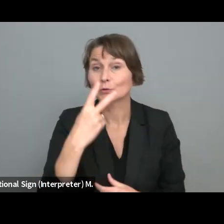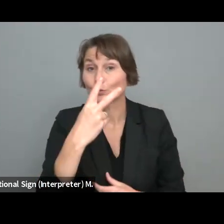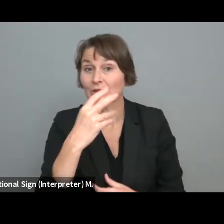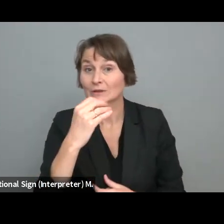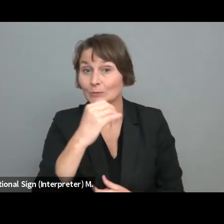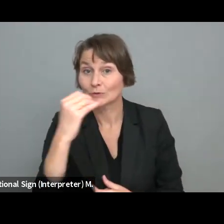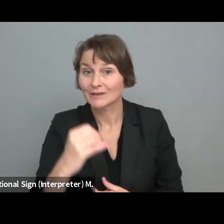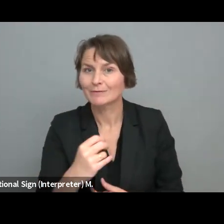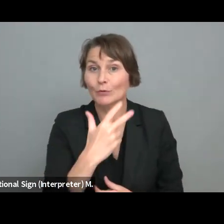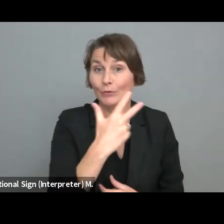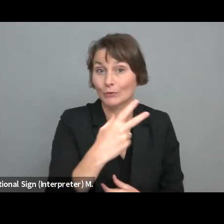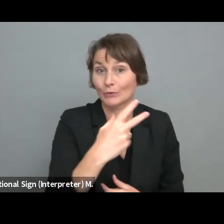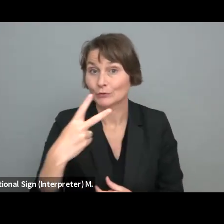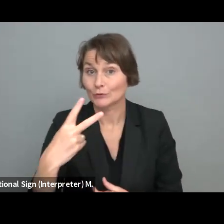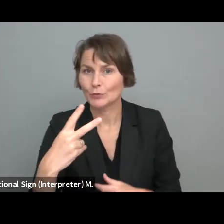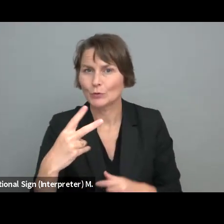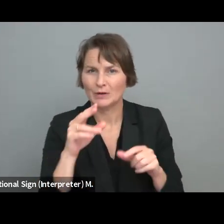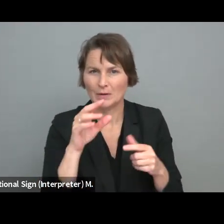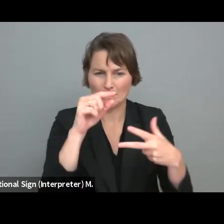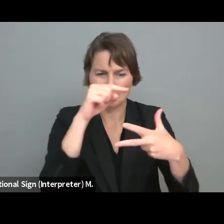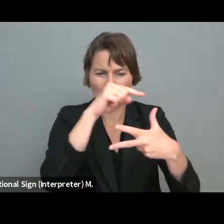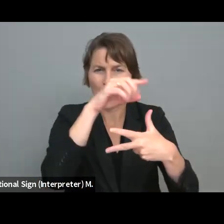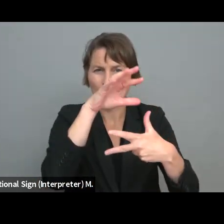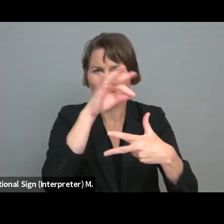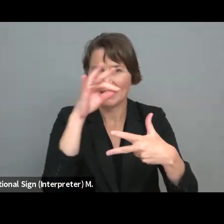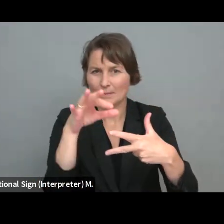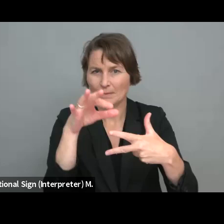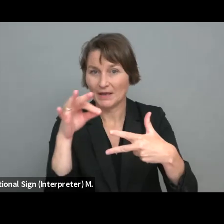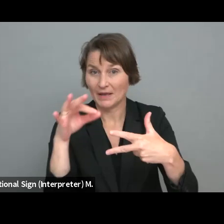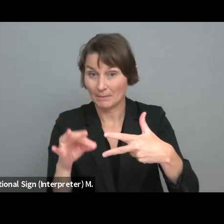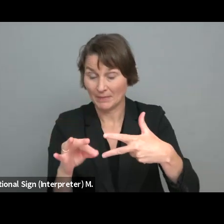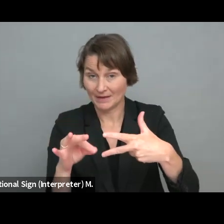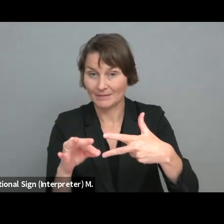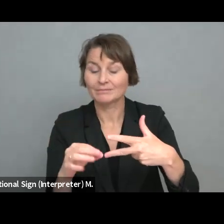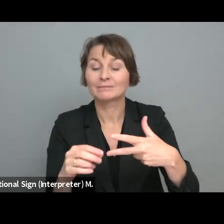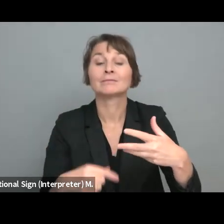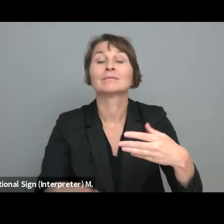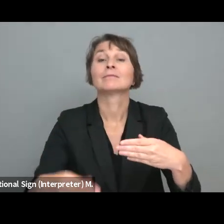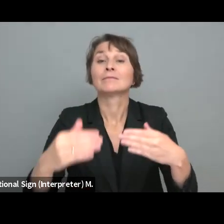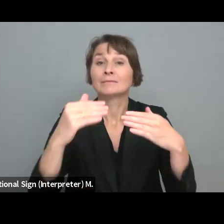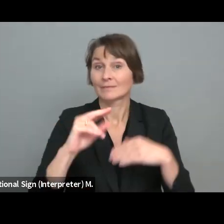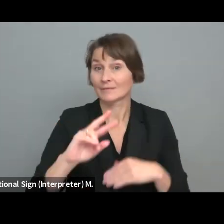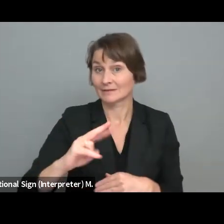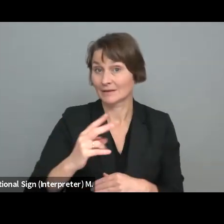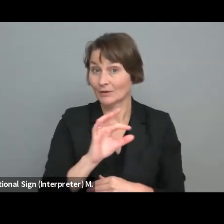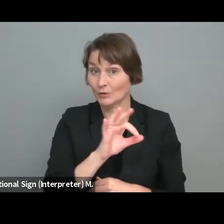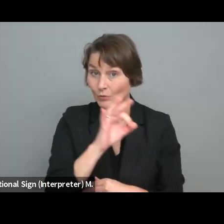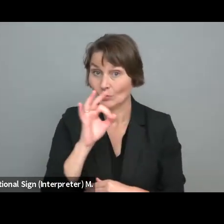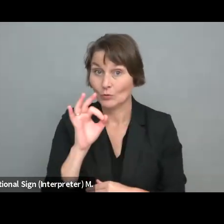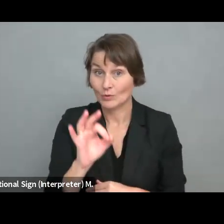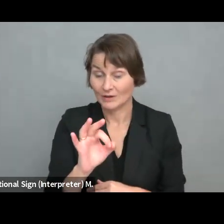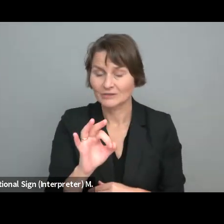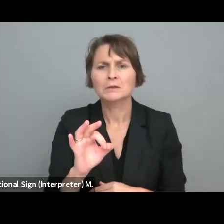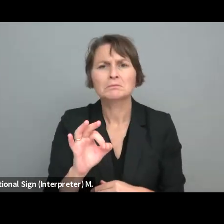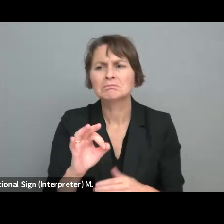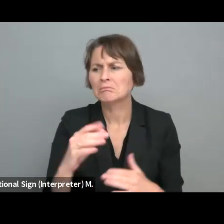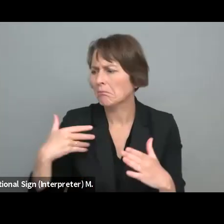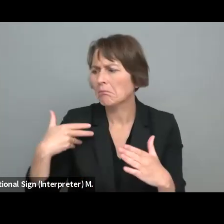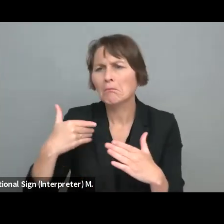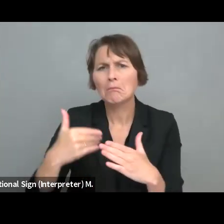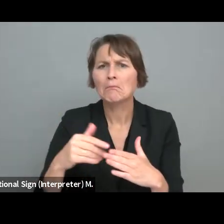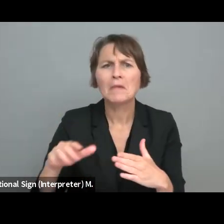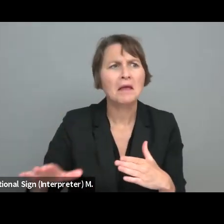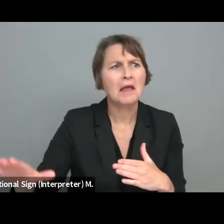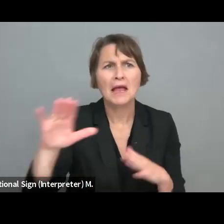your selection. And then move on to the second question, which is, has any country closed the gender pay gap? It's